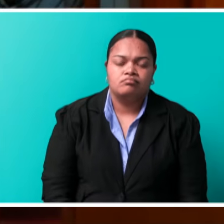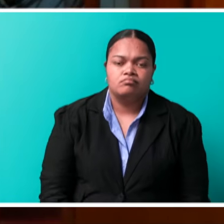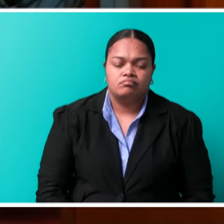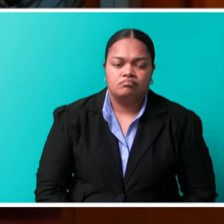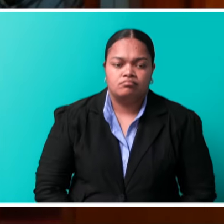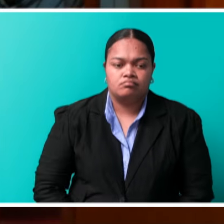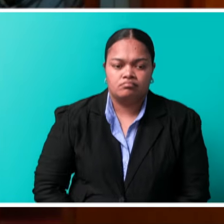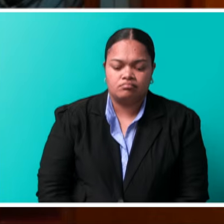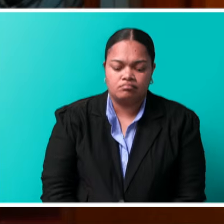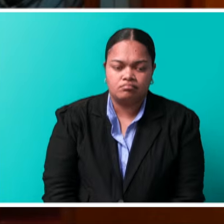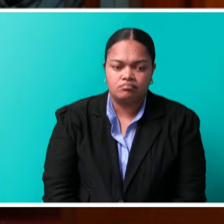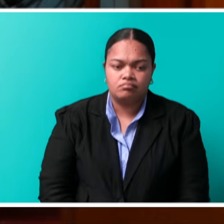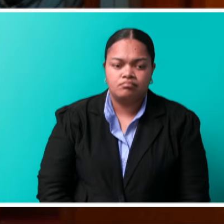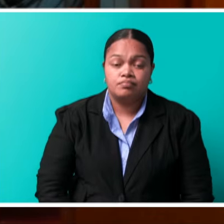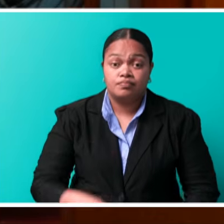relief for those that were